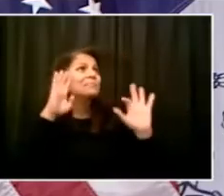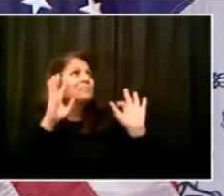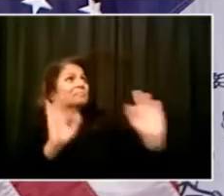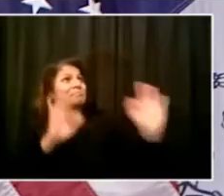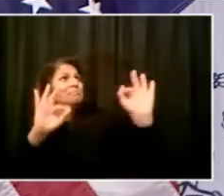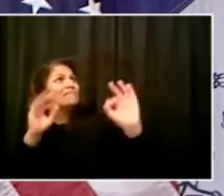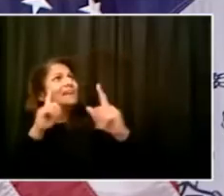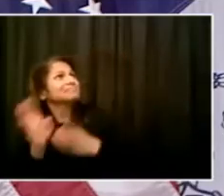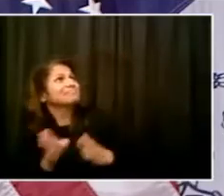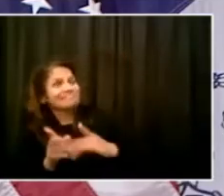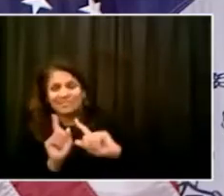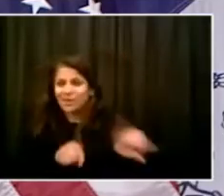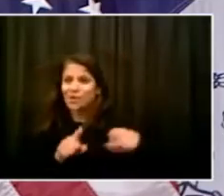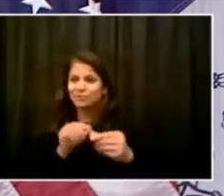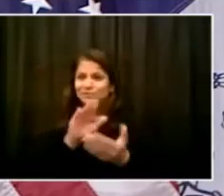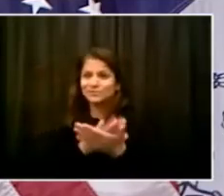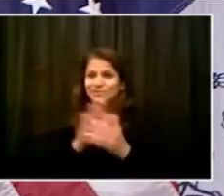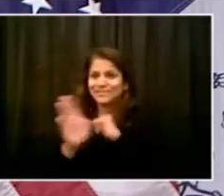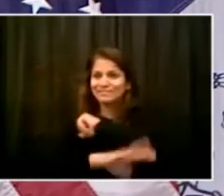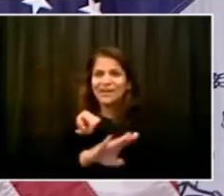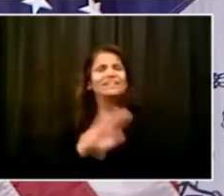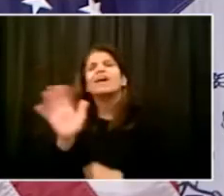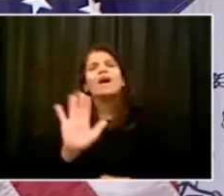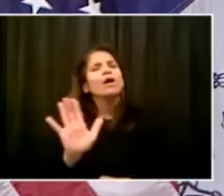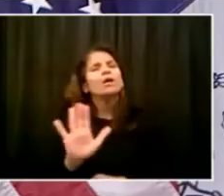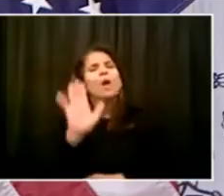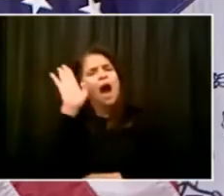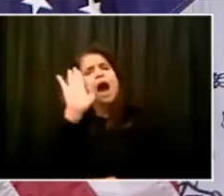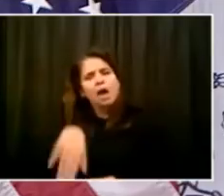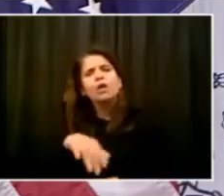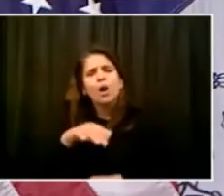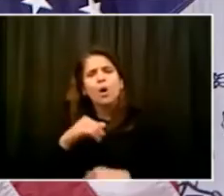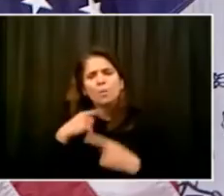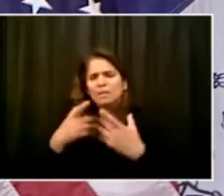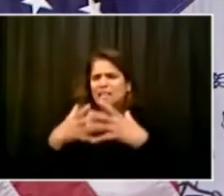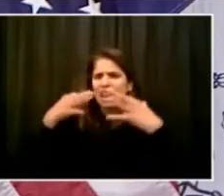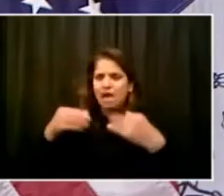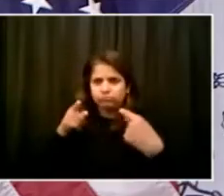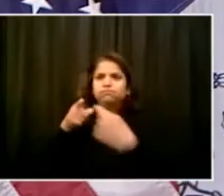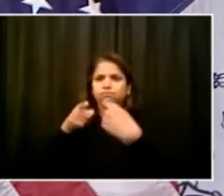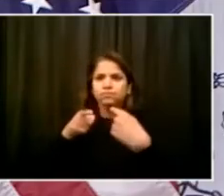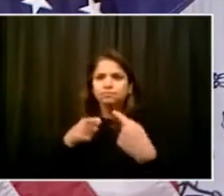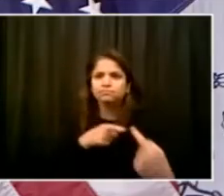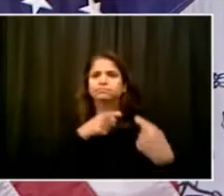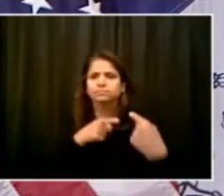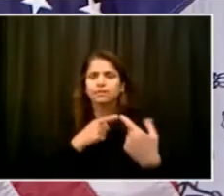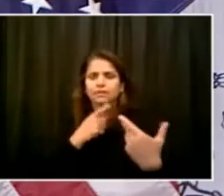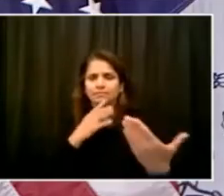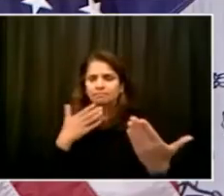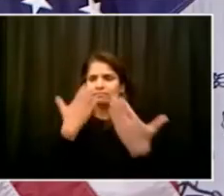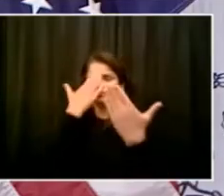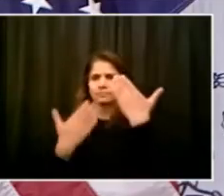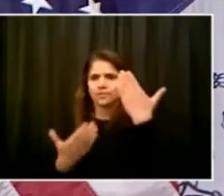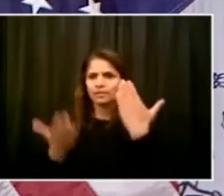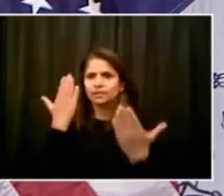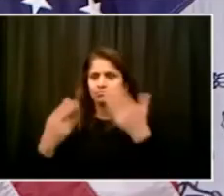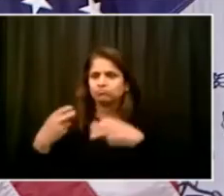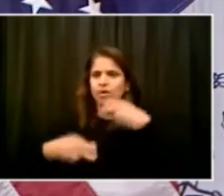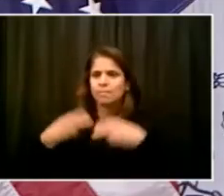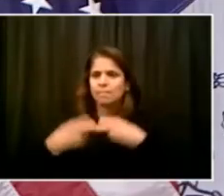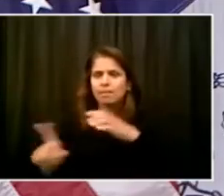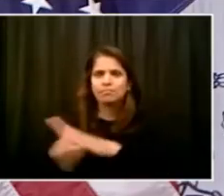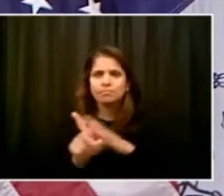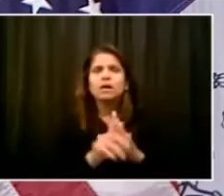it's going to be a decision based on safety first and health first, unquestionably. But we gotta, I